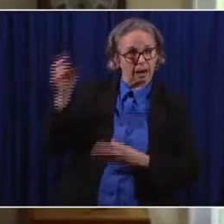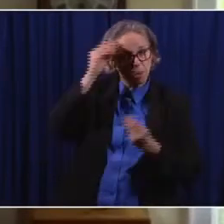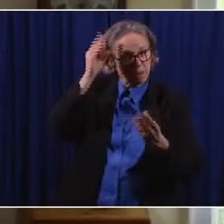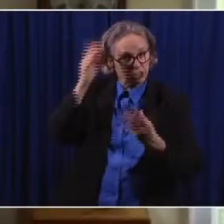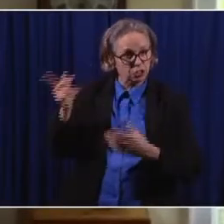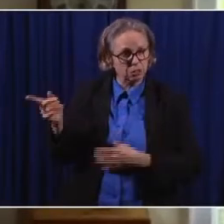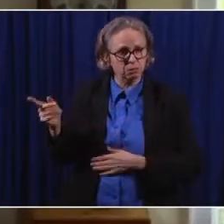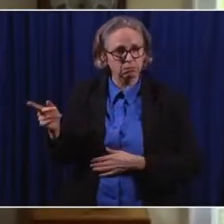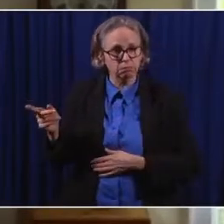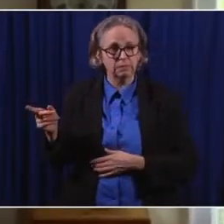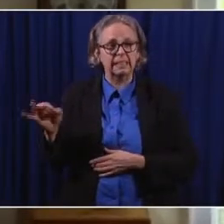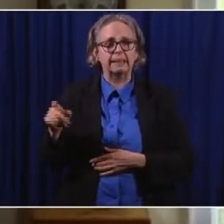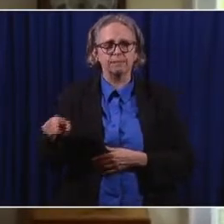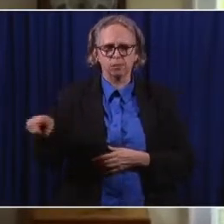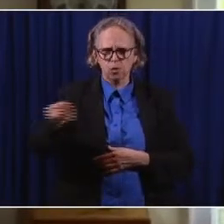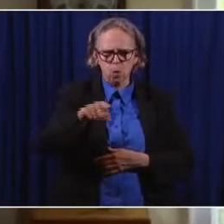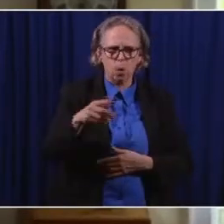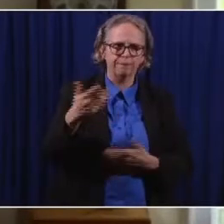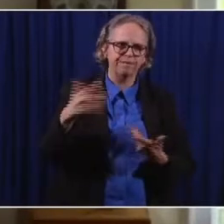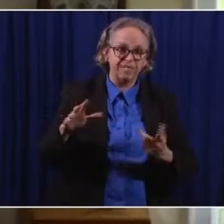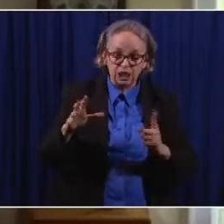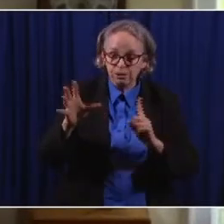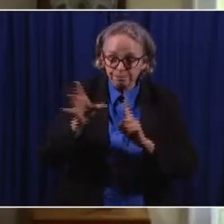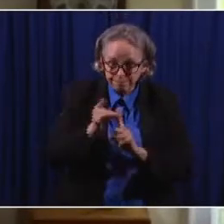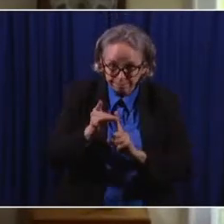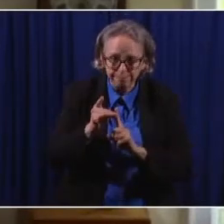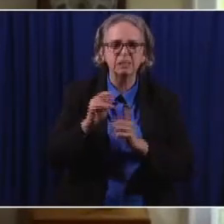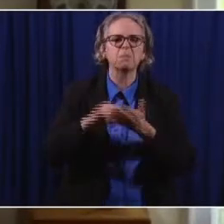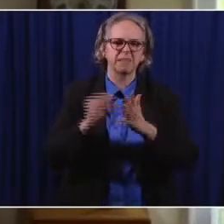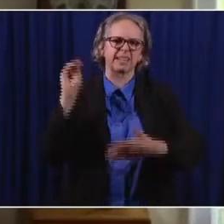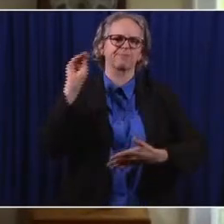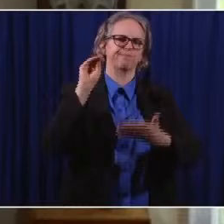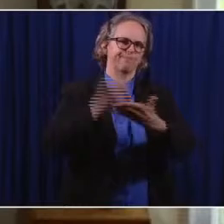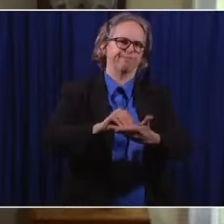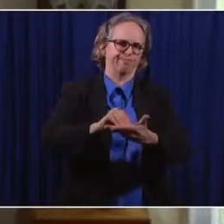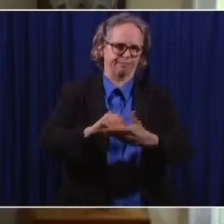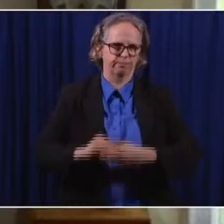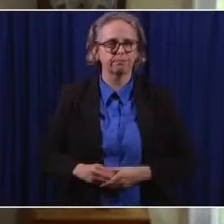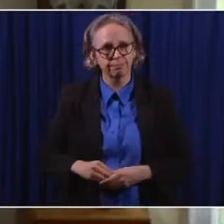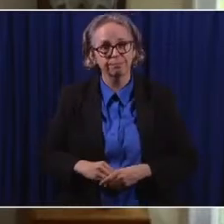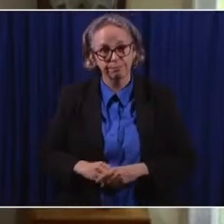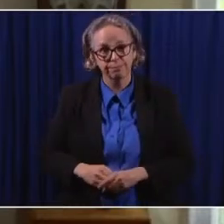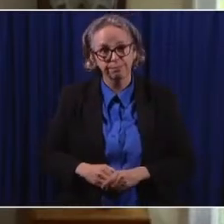incidents of COVID. And again, I want to just say this because I think it's so very, very important.